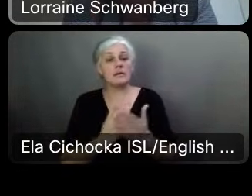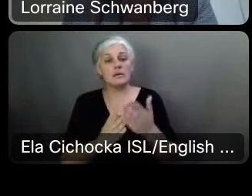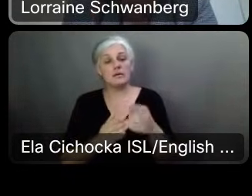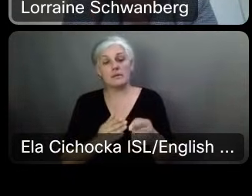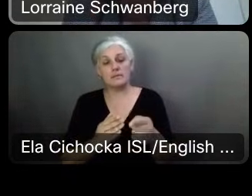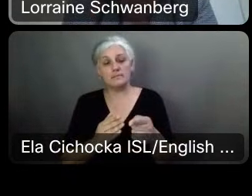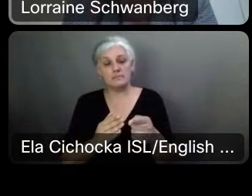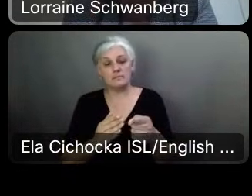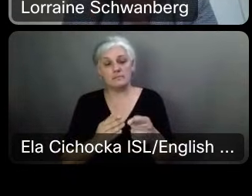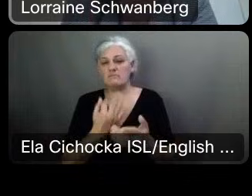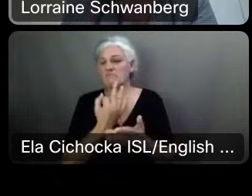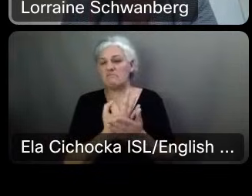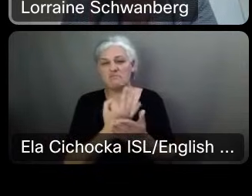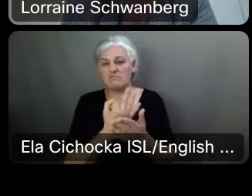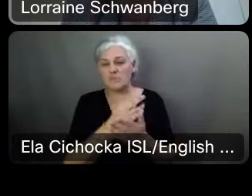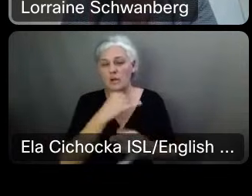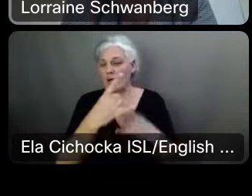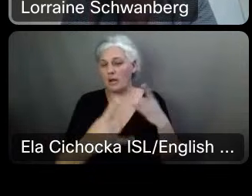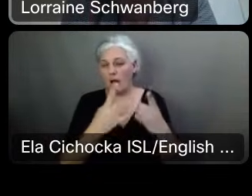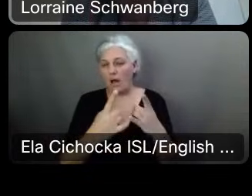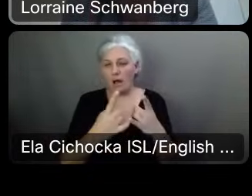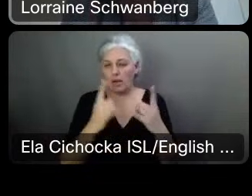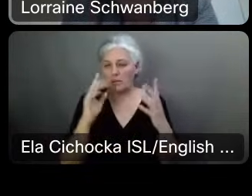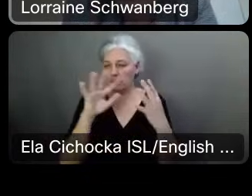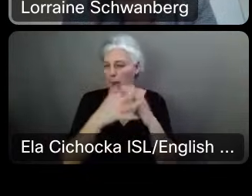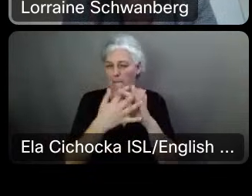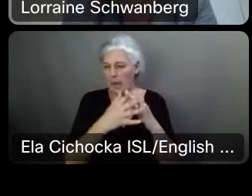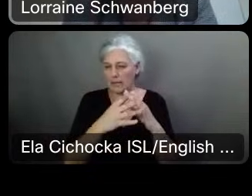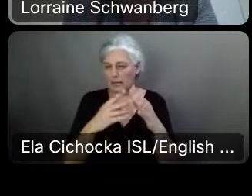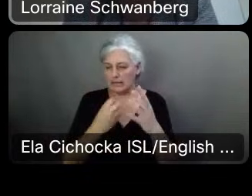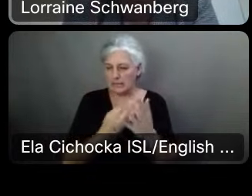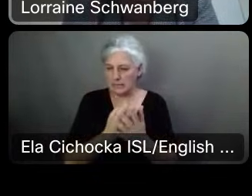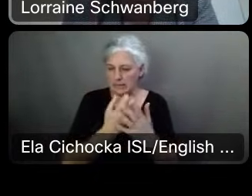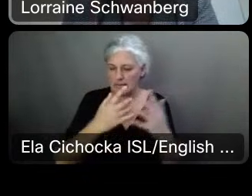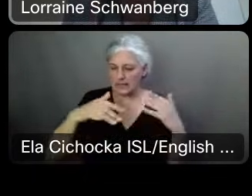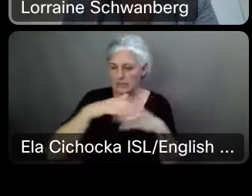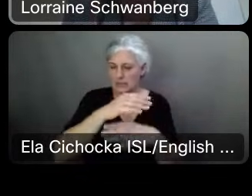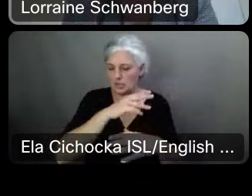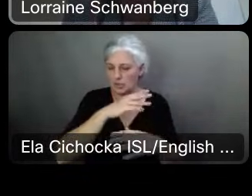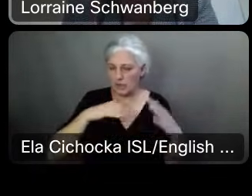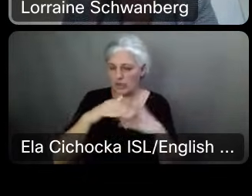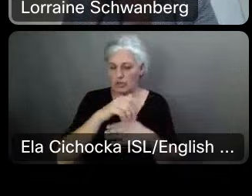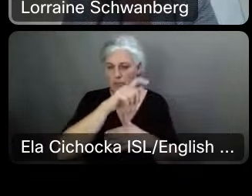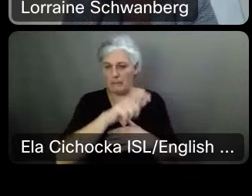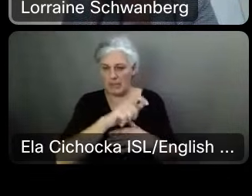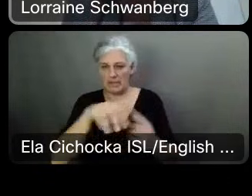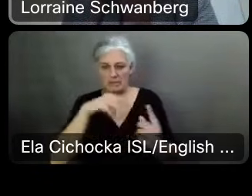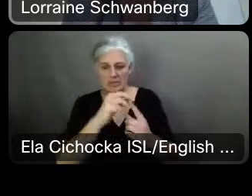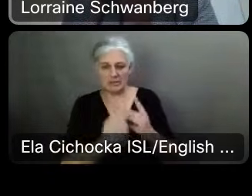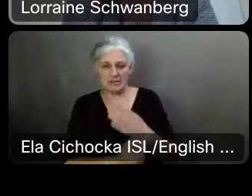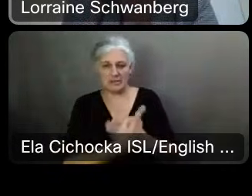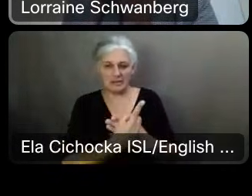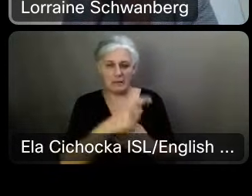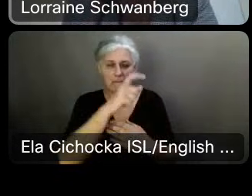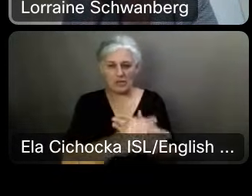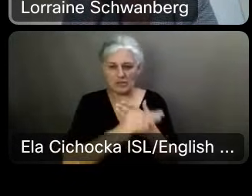and very rare and complex scenarios where there's incidents or potential incidents or particular incidents, patient safety